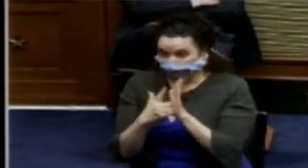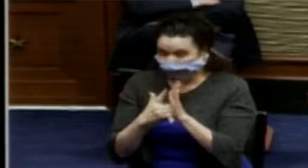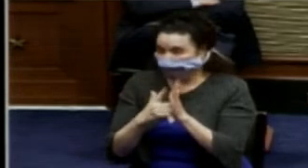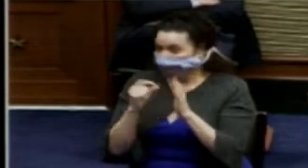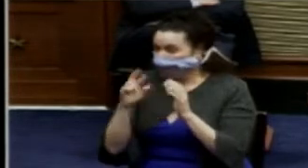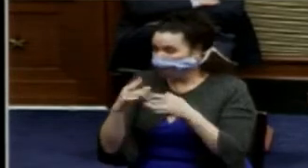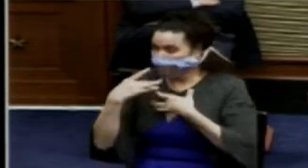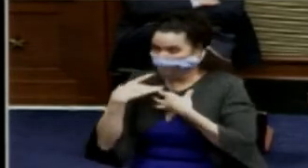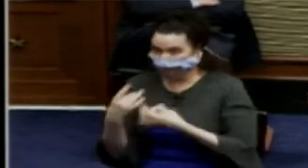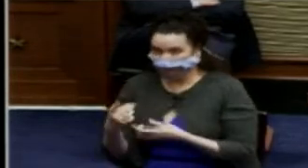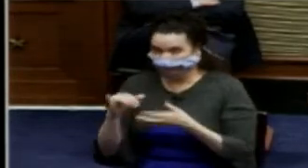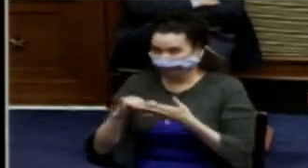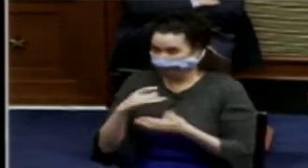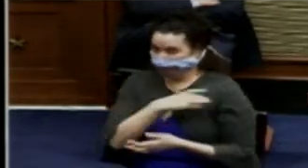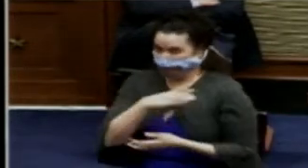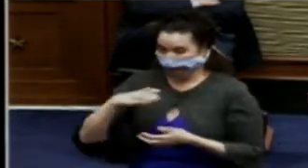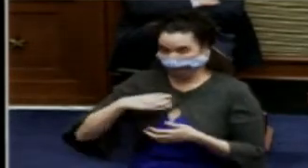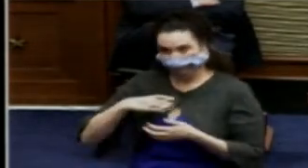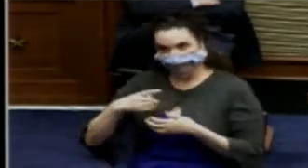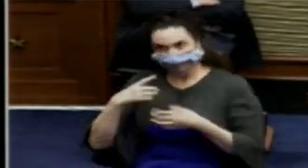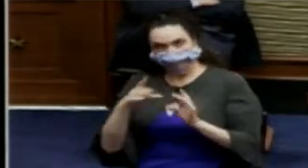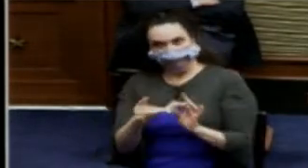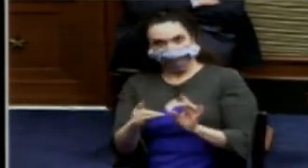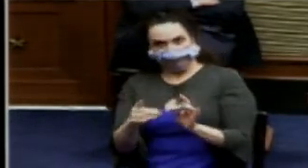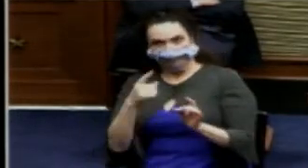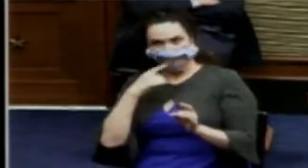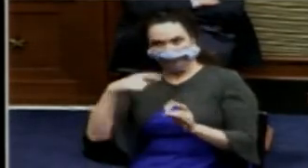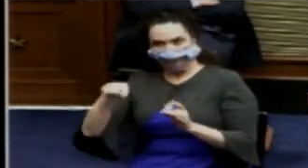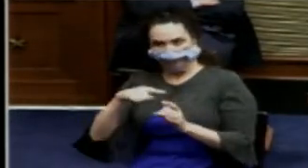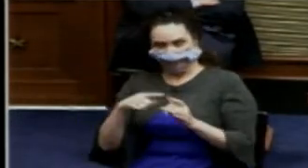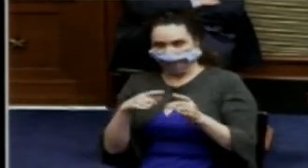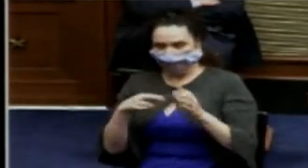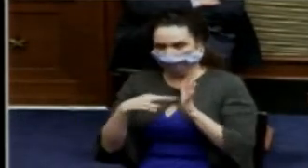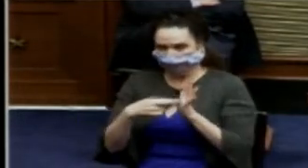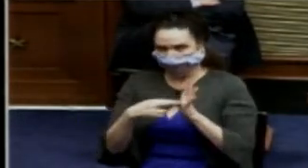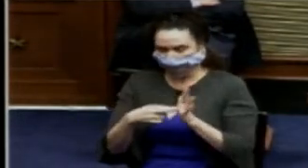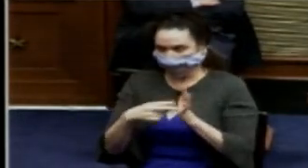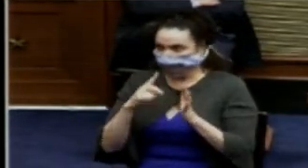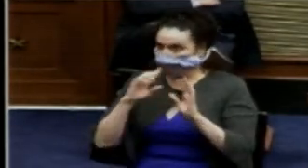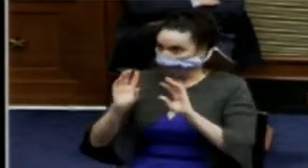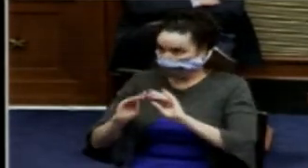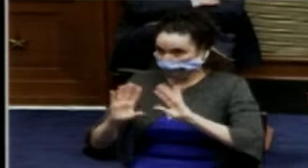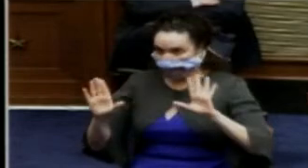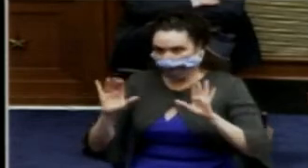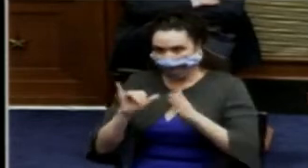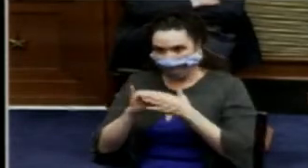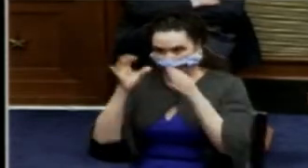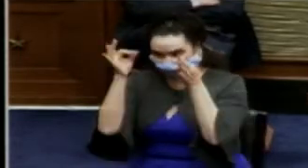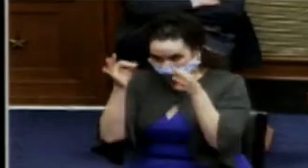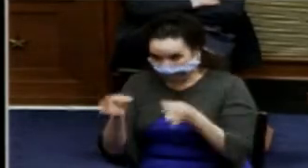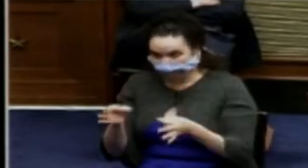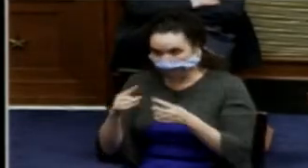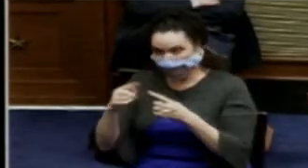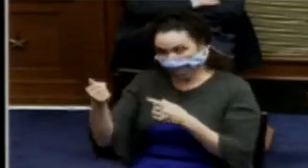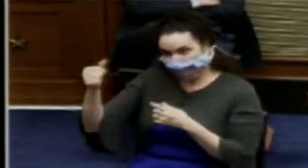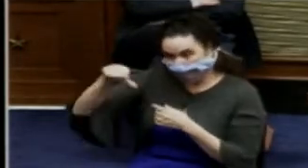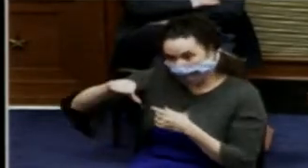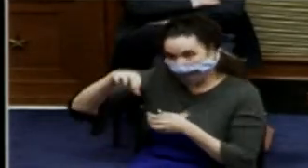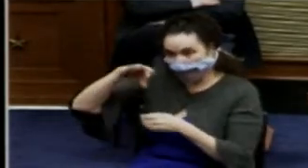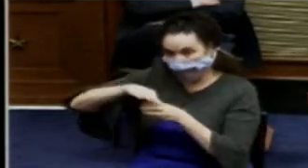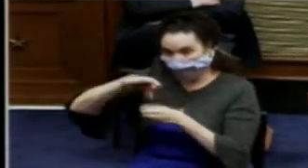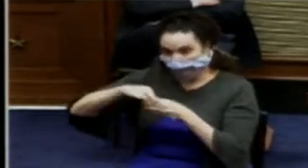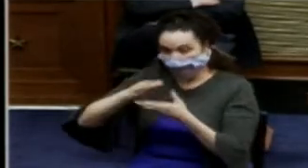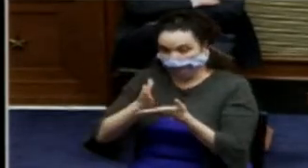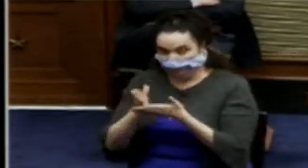that Congress purports to represent. It is quite clear that the decision to deny voting rights to